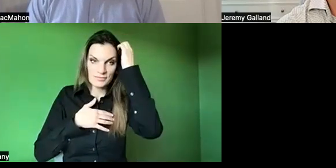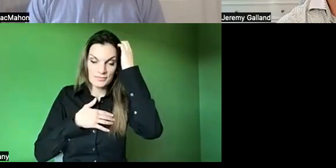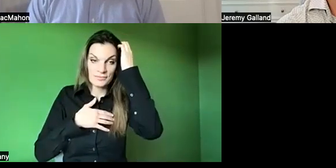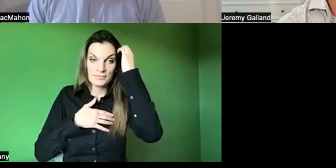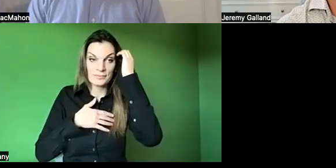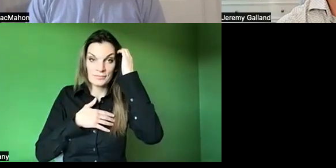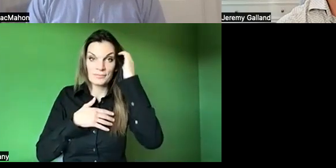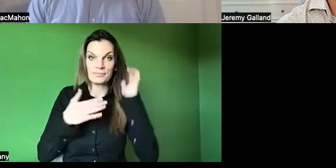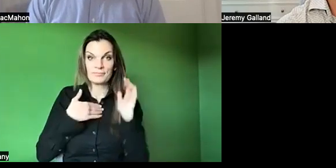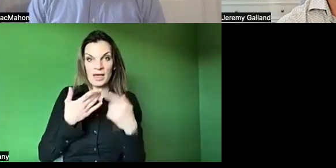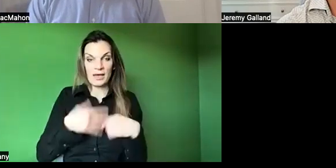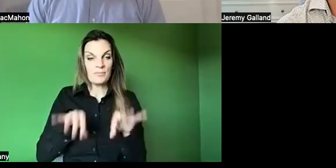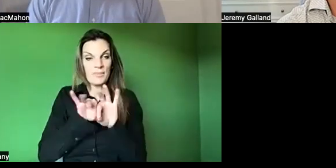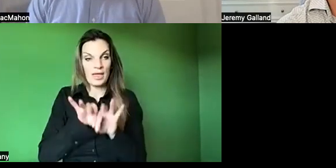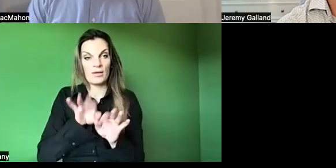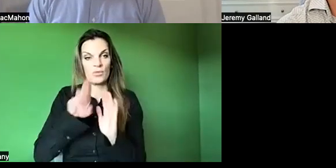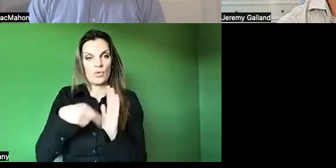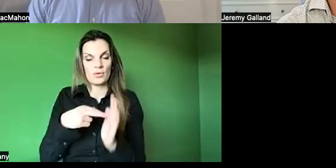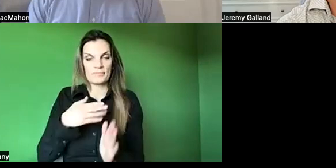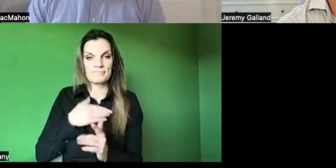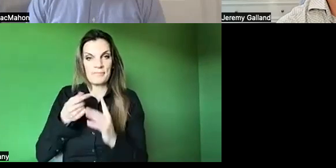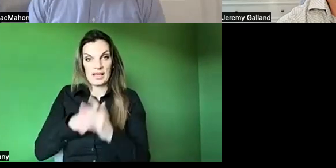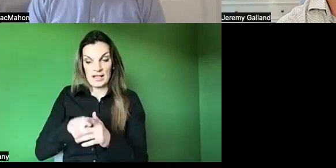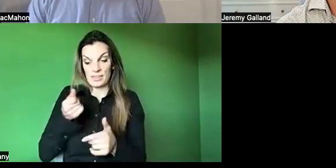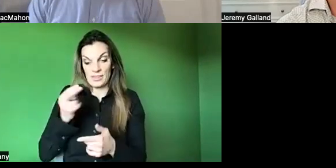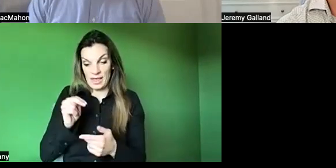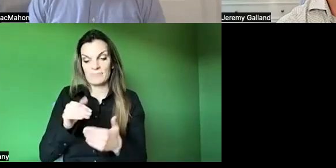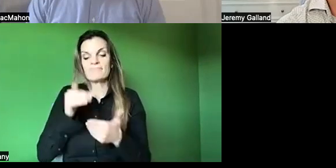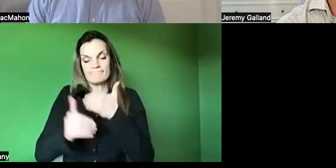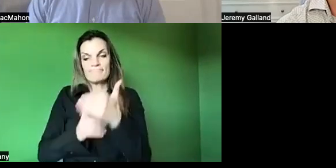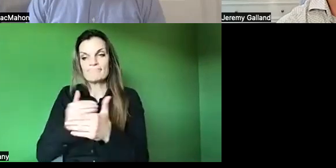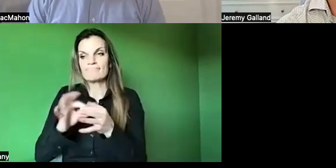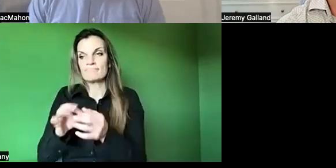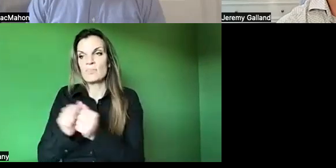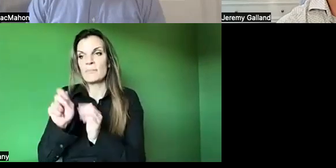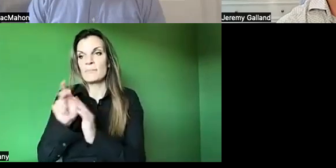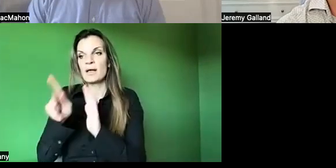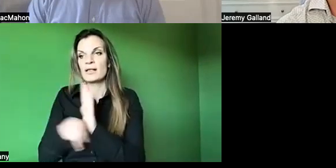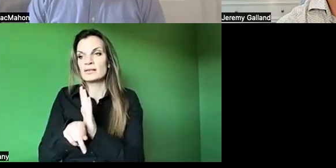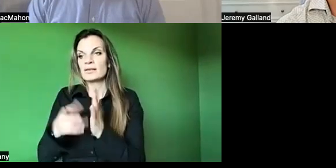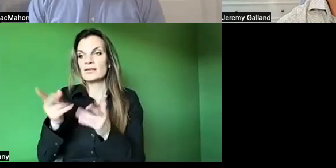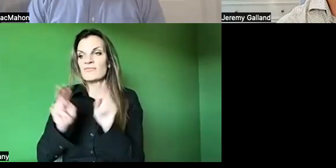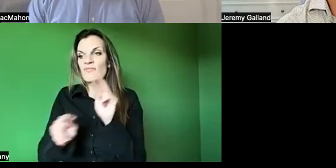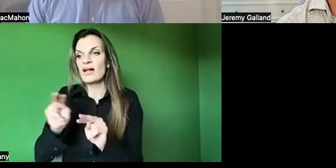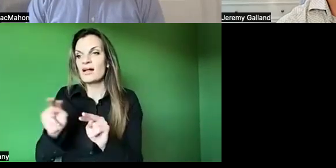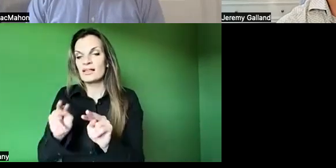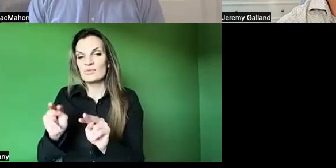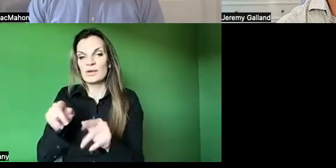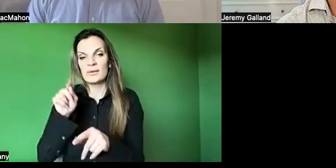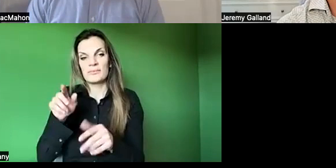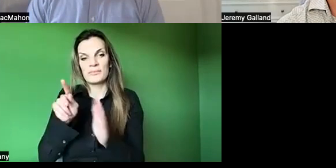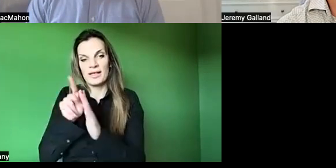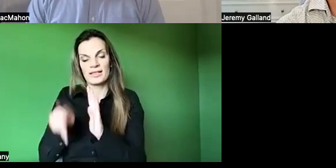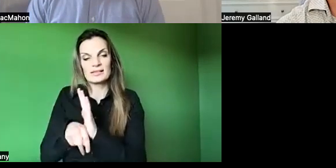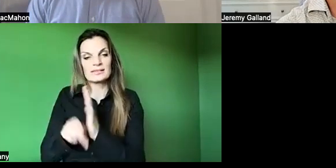main role in the beginning. After that, it's about the policies, evaluating the policies, assessing